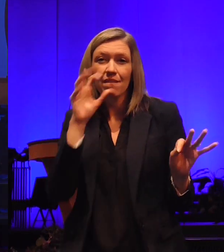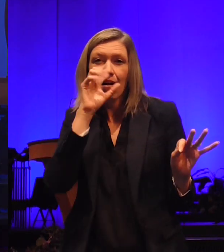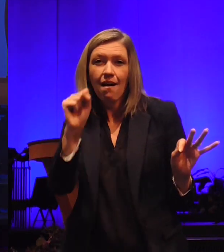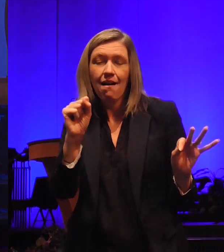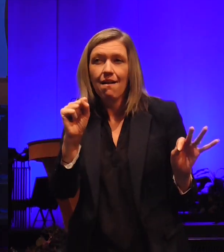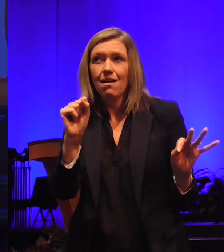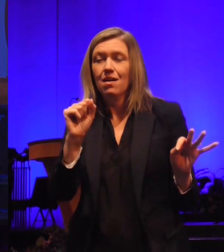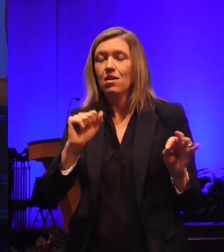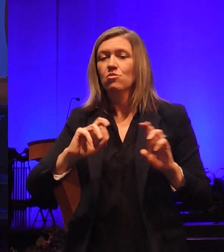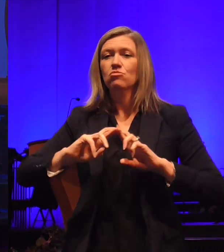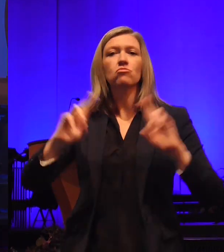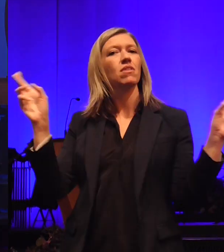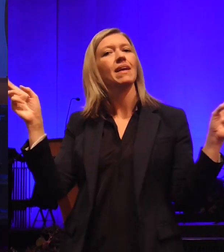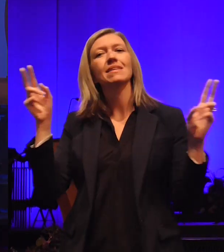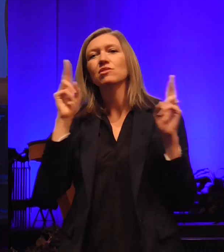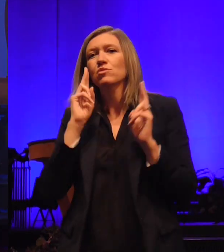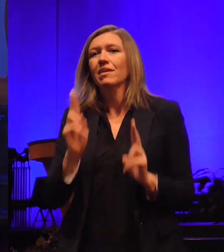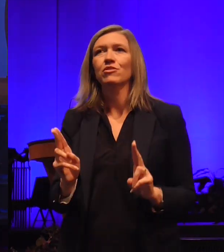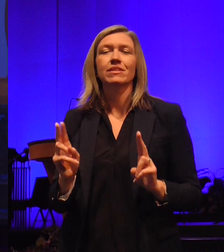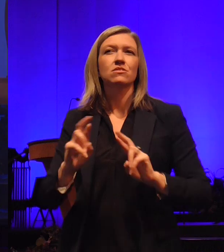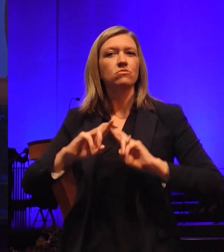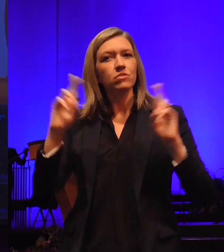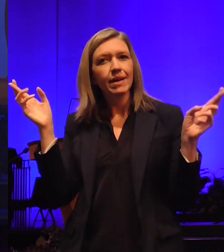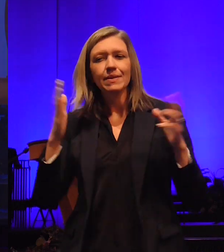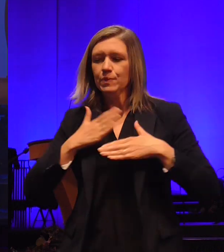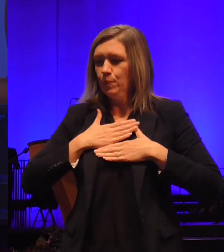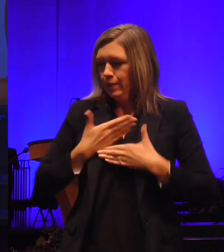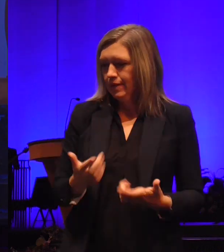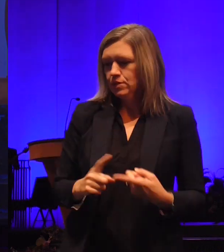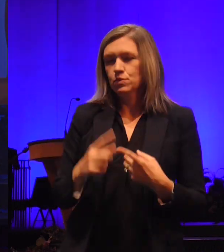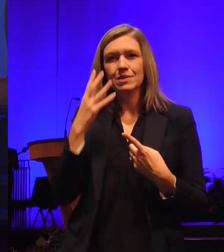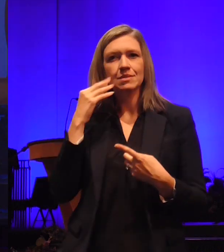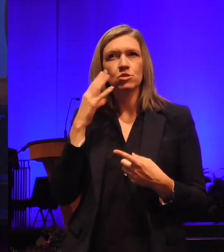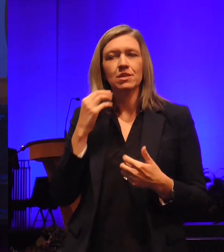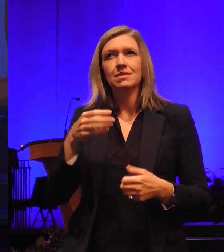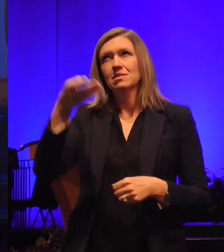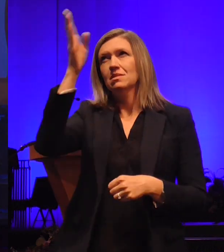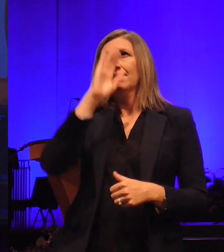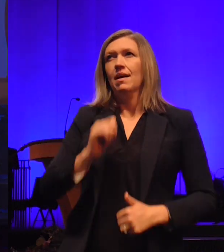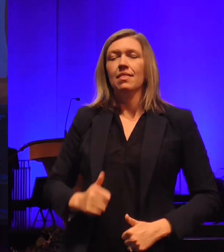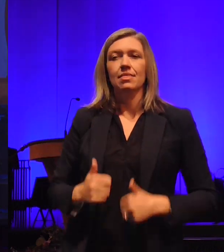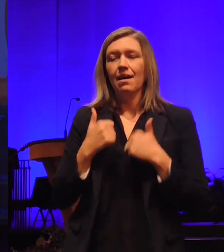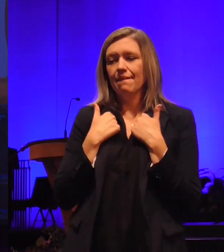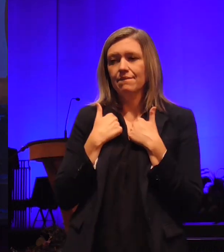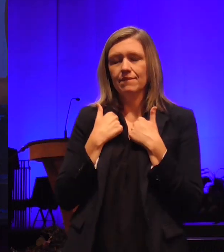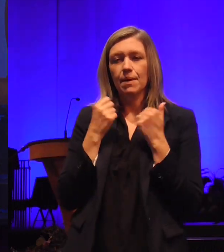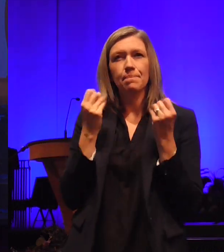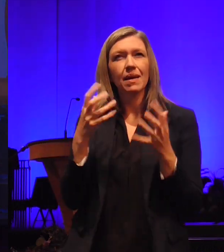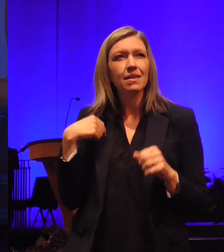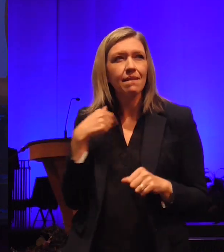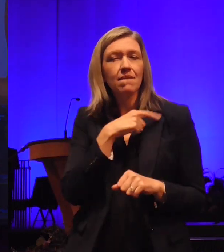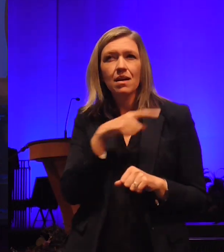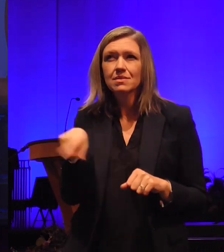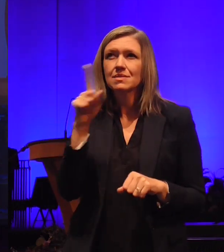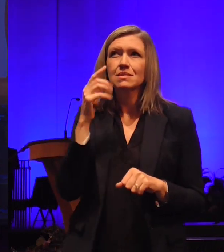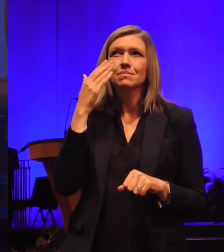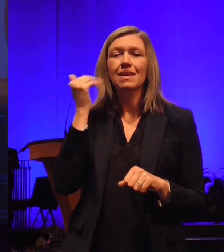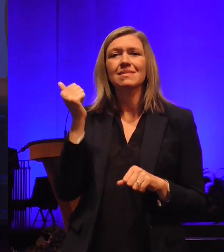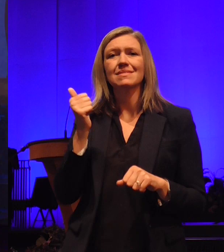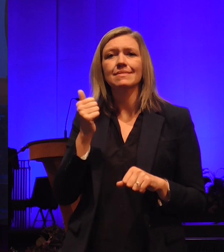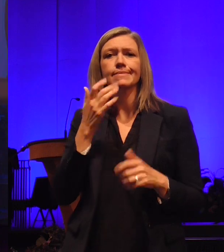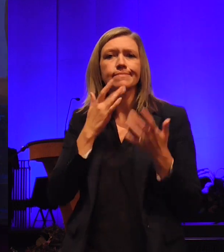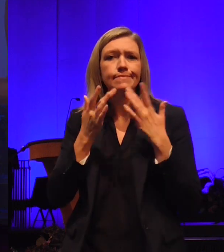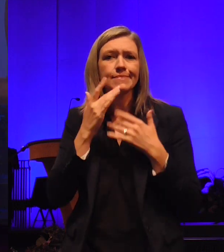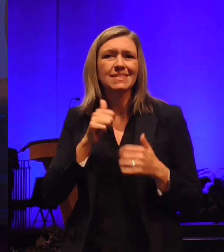ready reverence, willing to experience this divine life that too many of us, because of a lack of